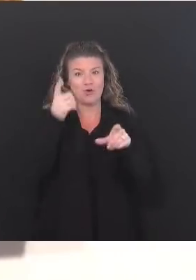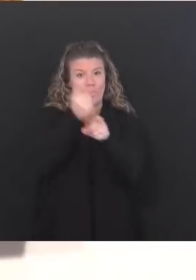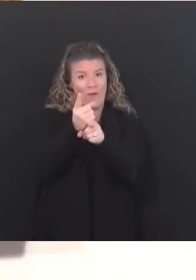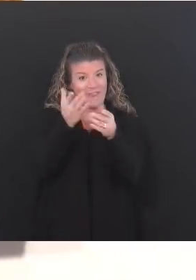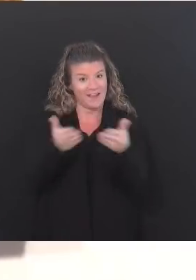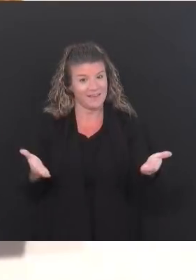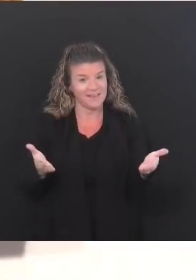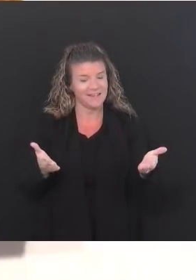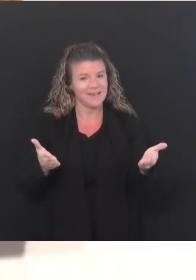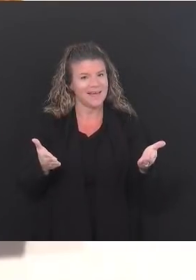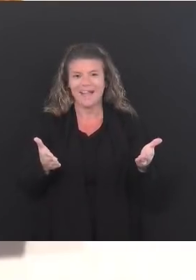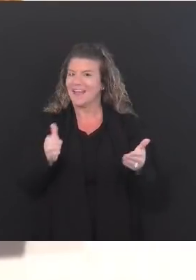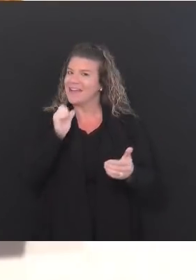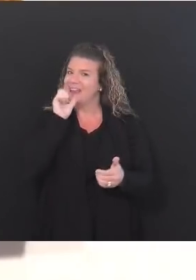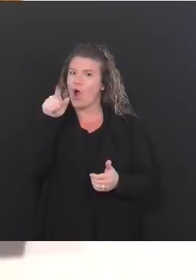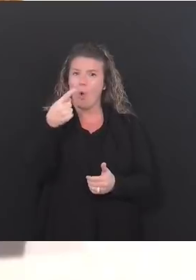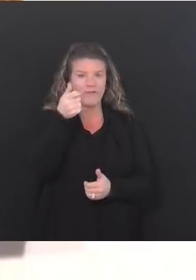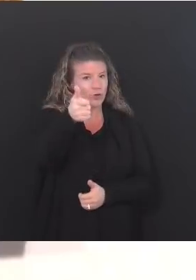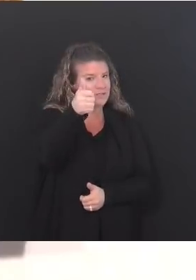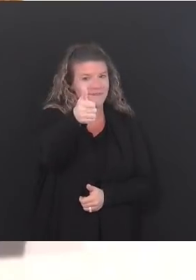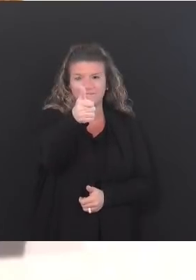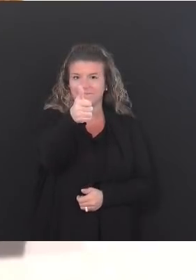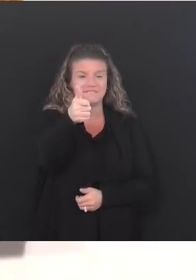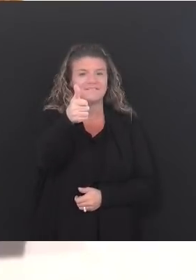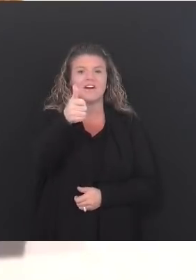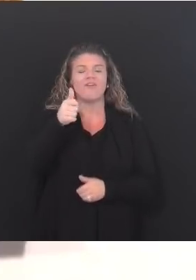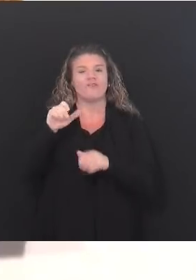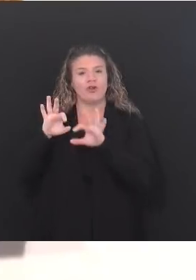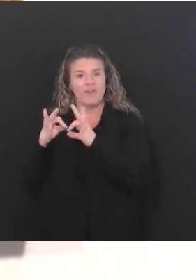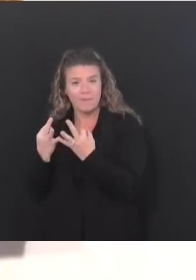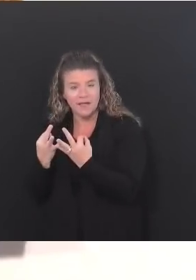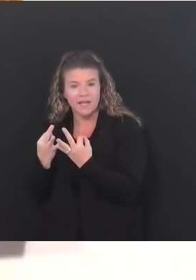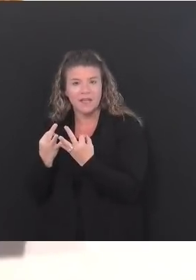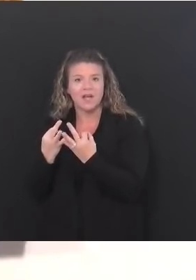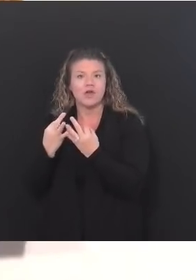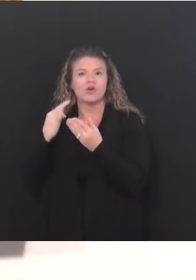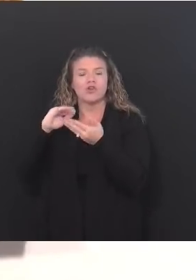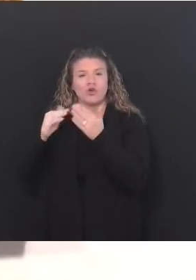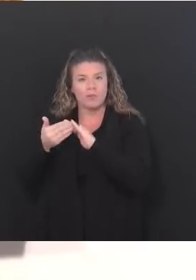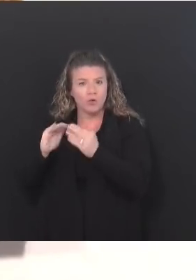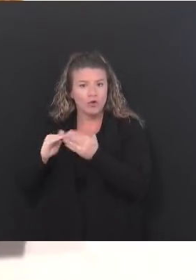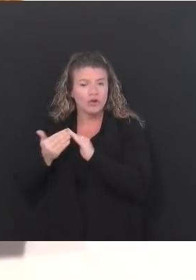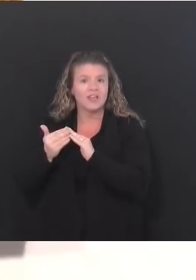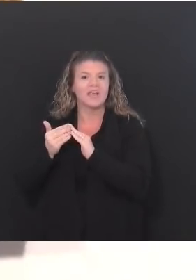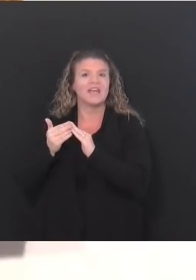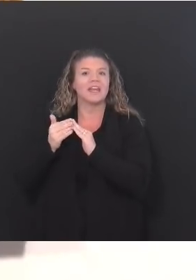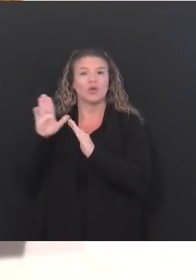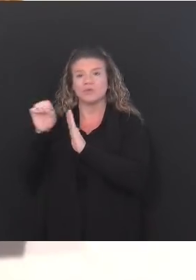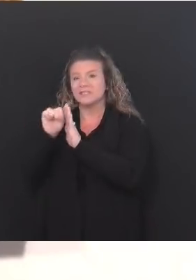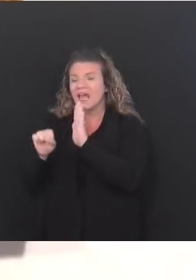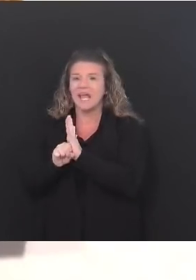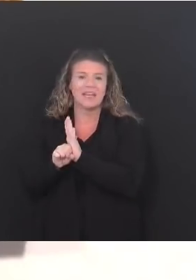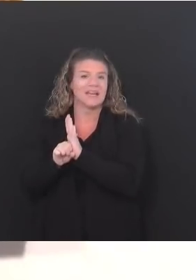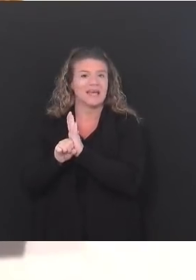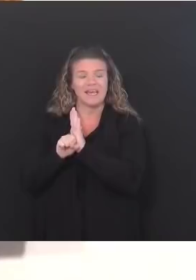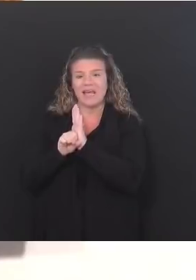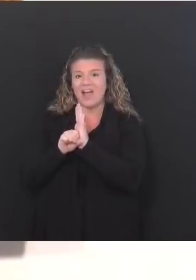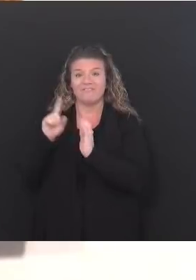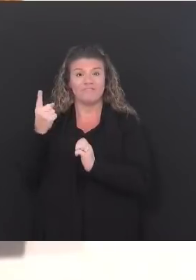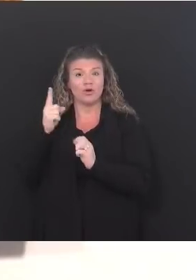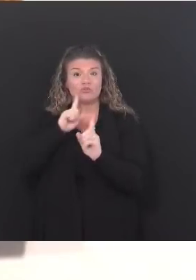thing not just for themselves, but do the right thing for their family members, for their community, for their state, for our